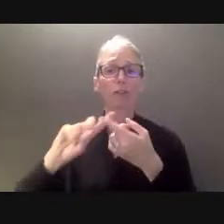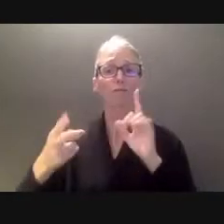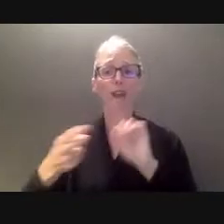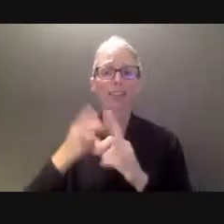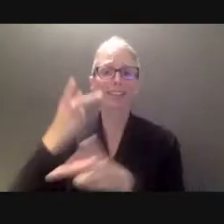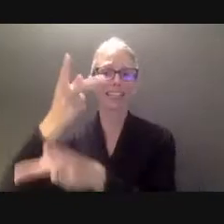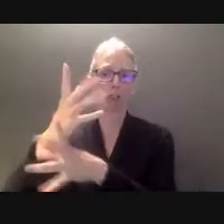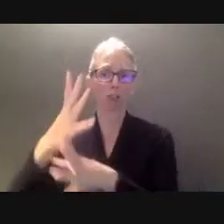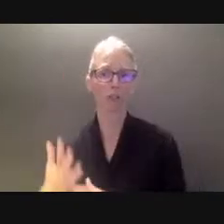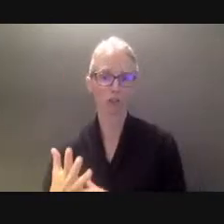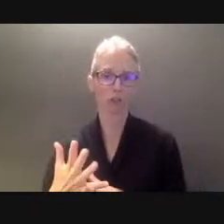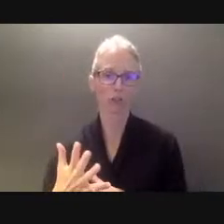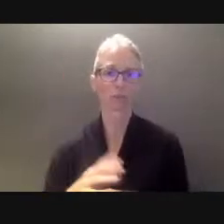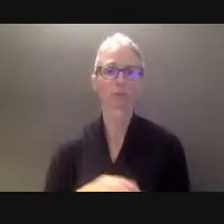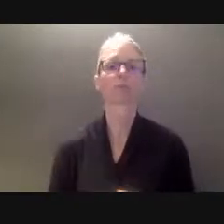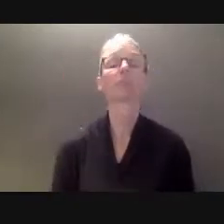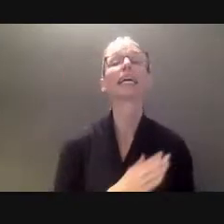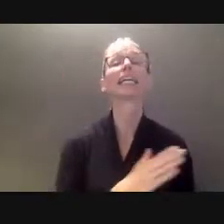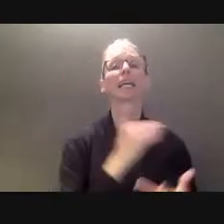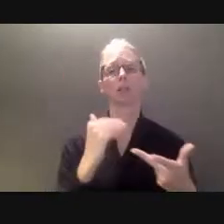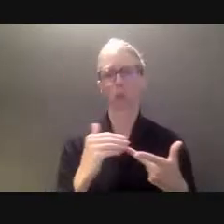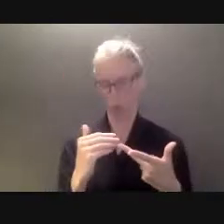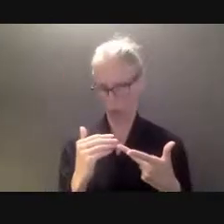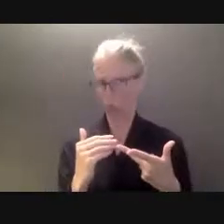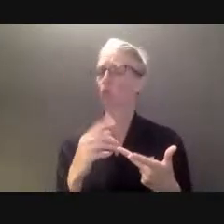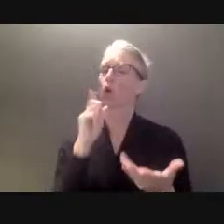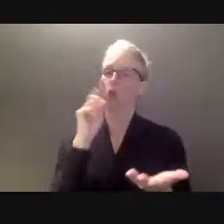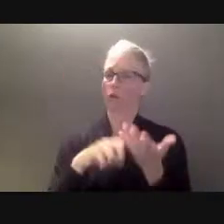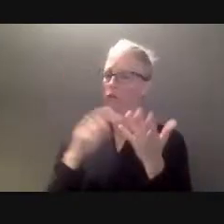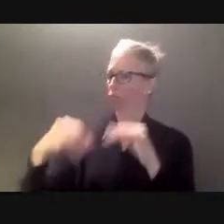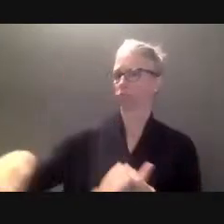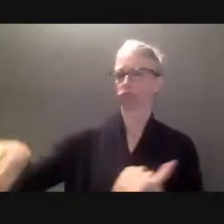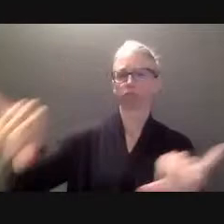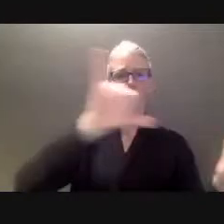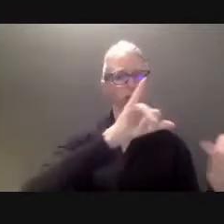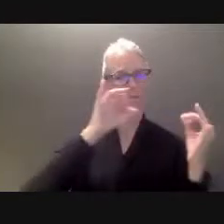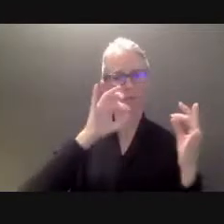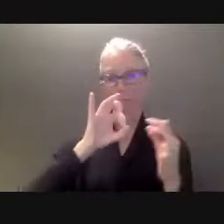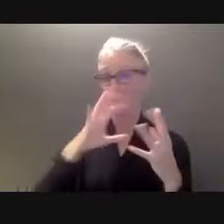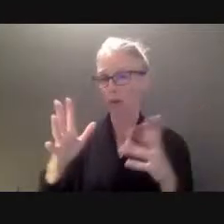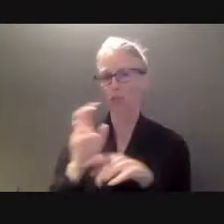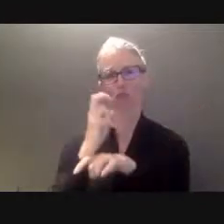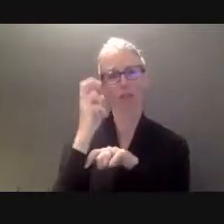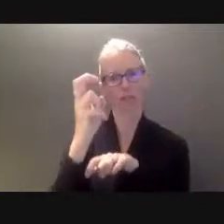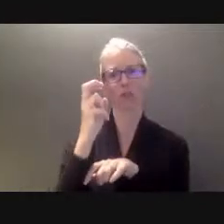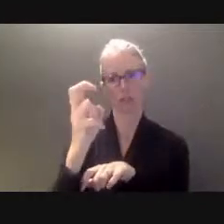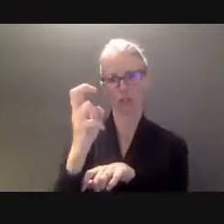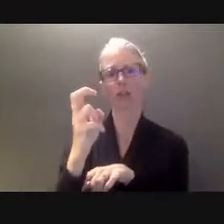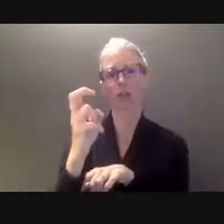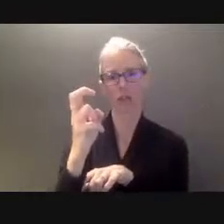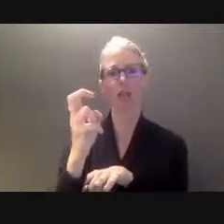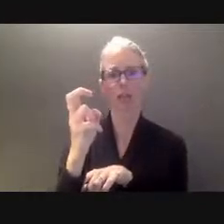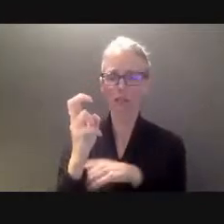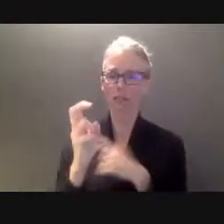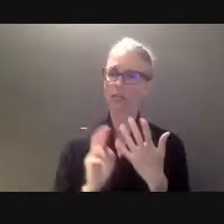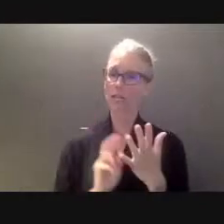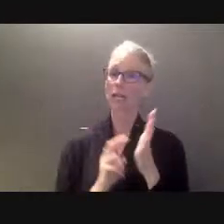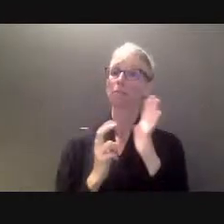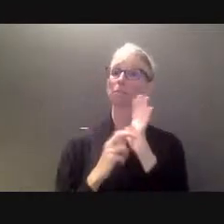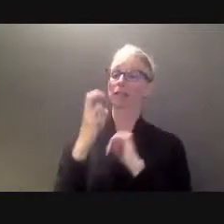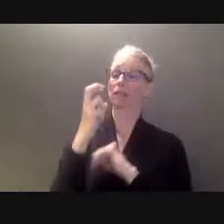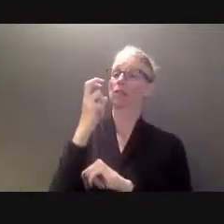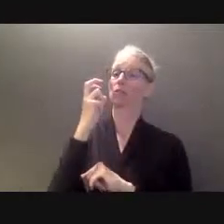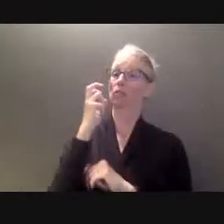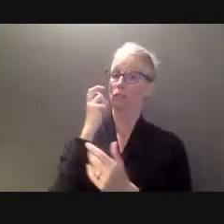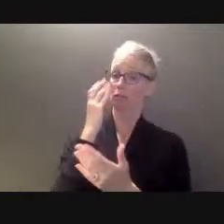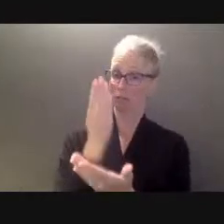discussed, transportation was really important for people with disabilities and their caregivers. Finding ways to not only make travel to the park accessible, but